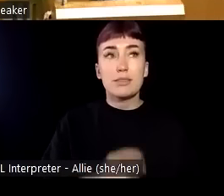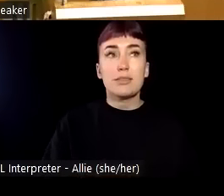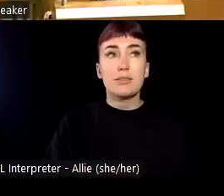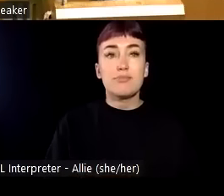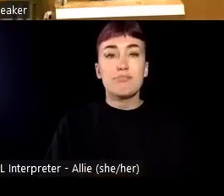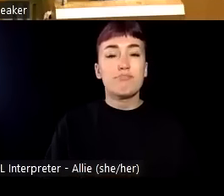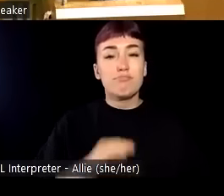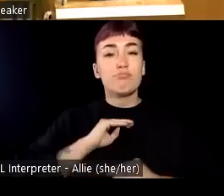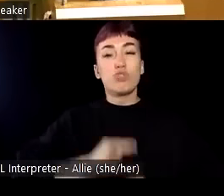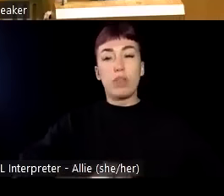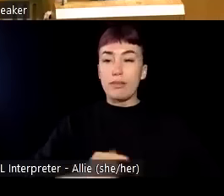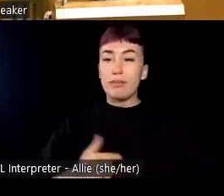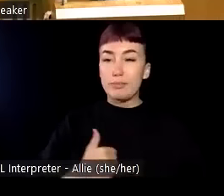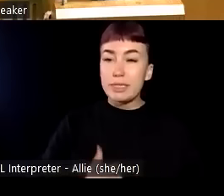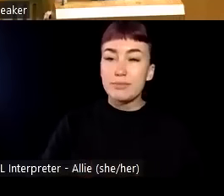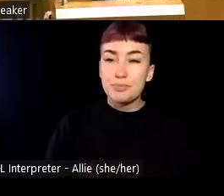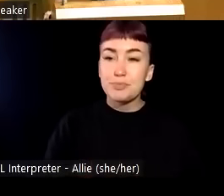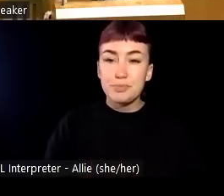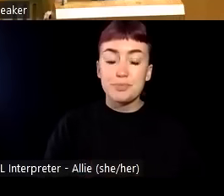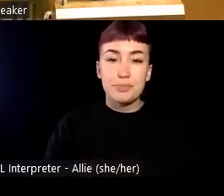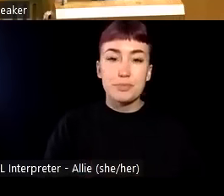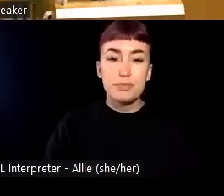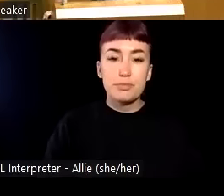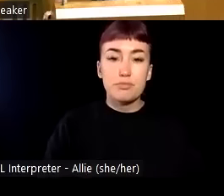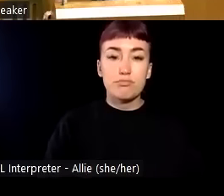relieved me greatly.